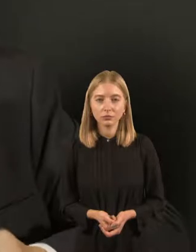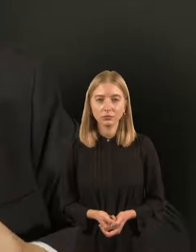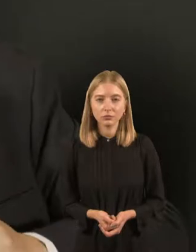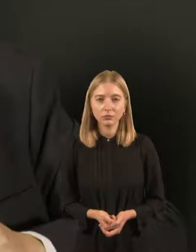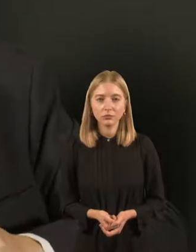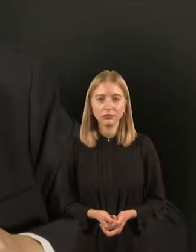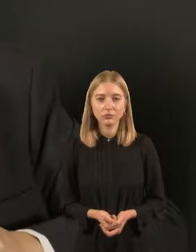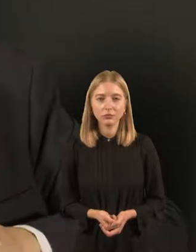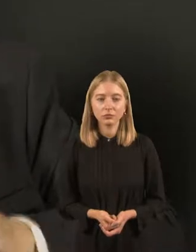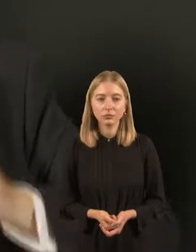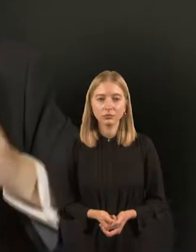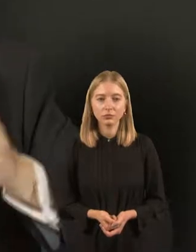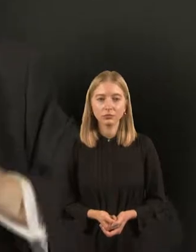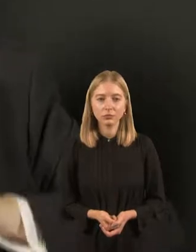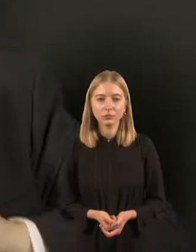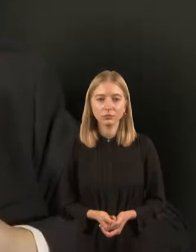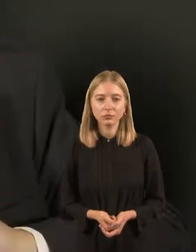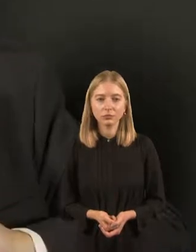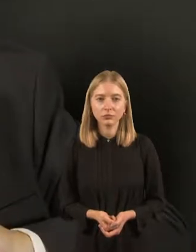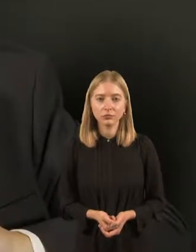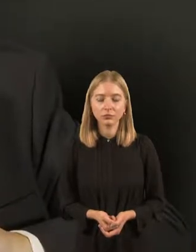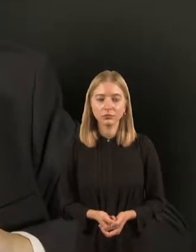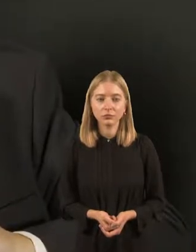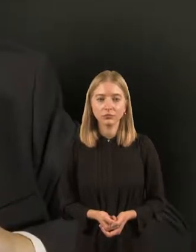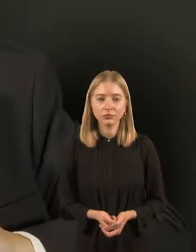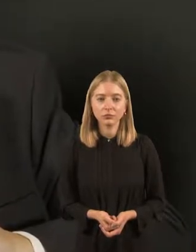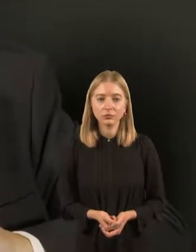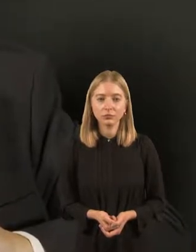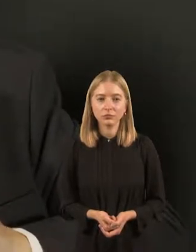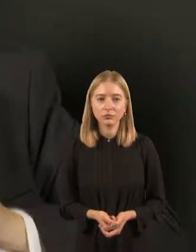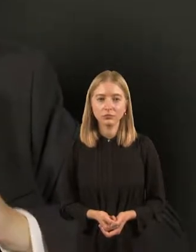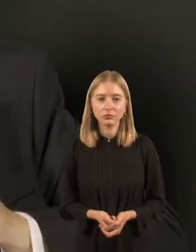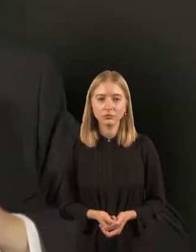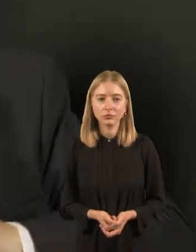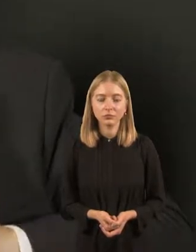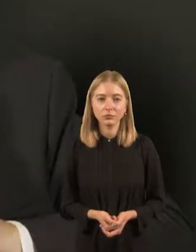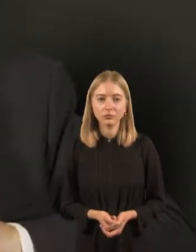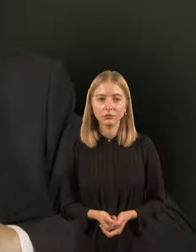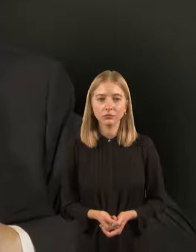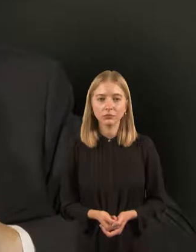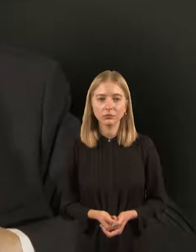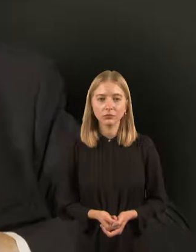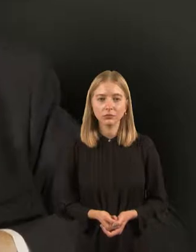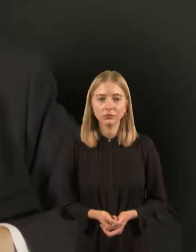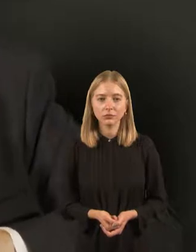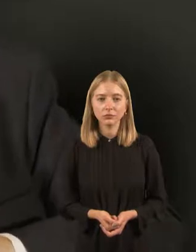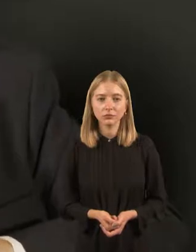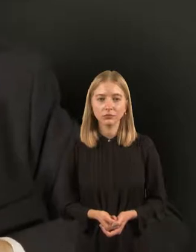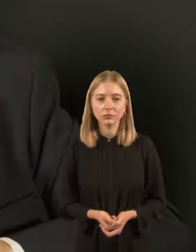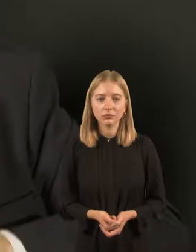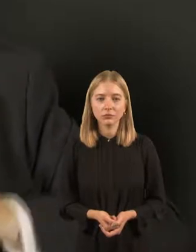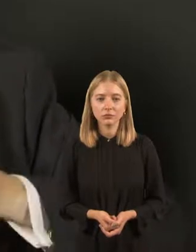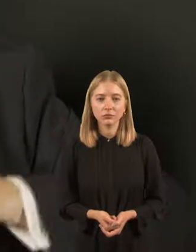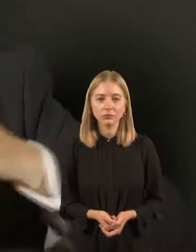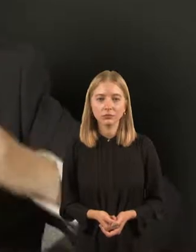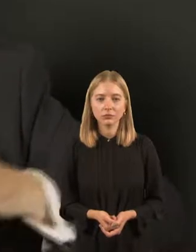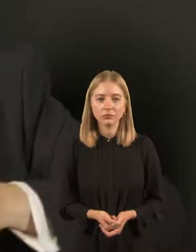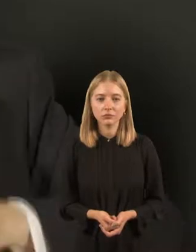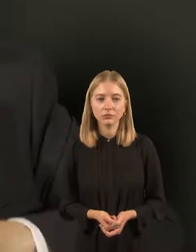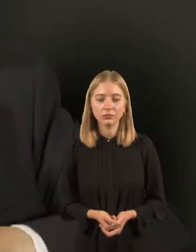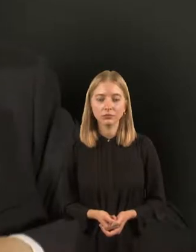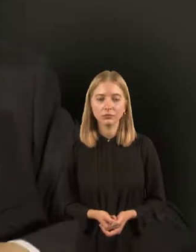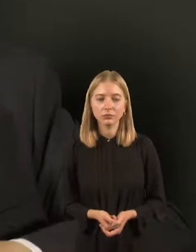implement. You are, of course, in a very good position now that the economy